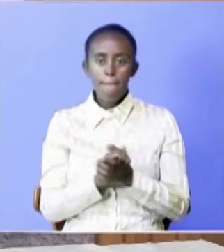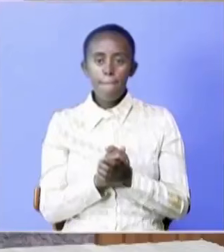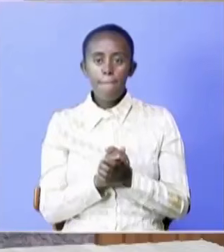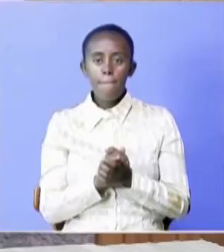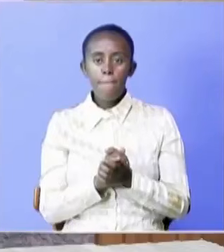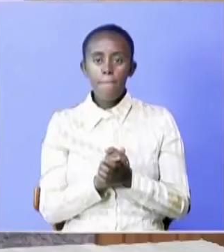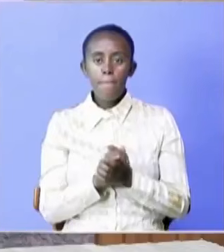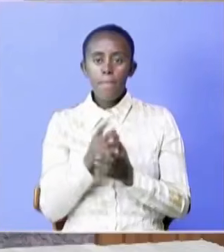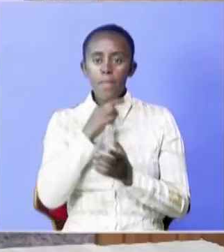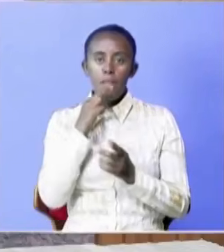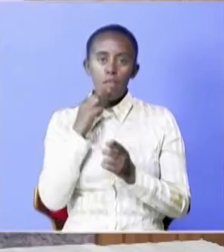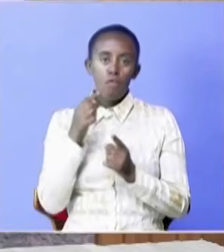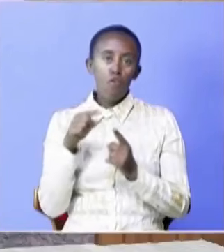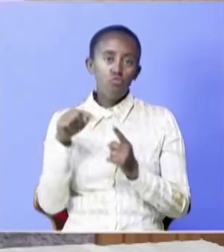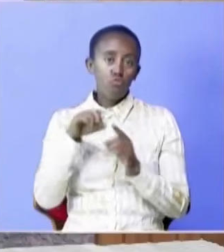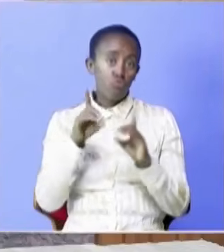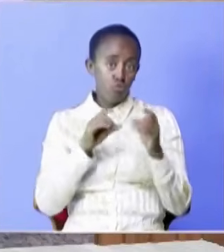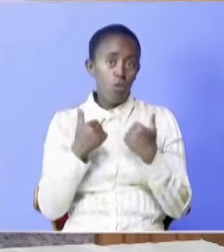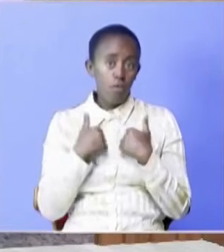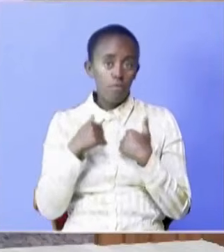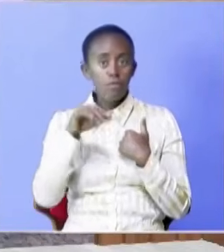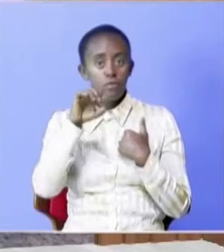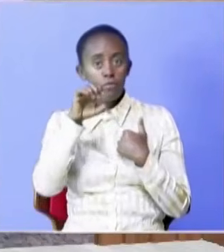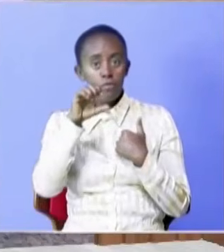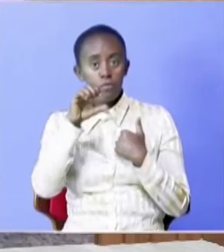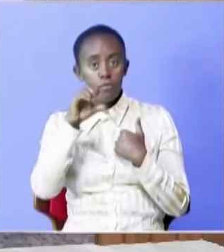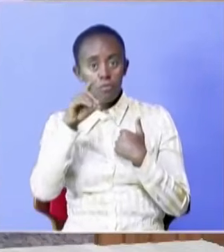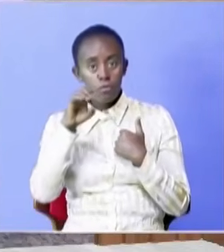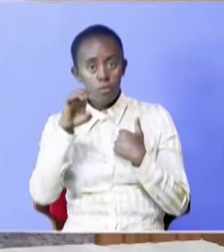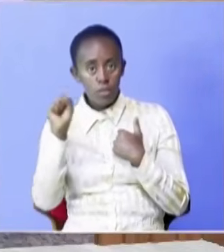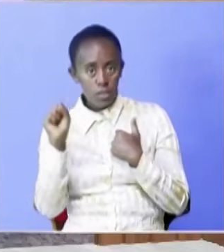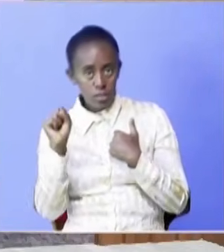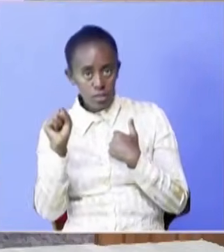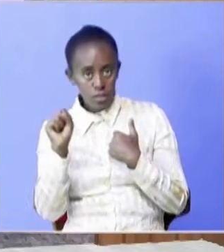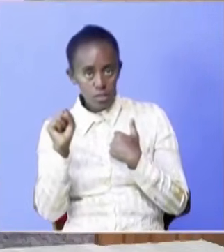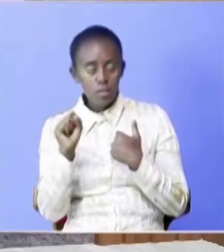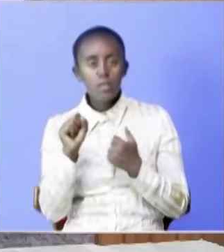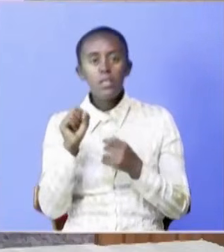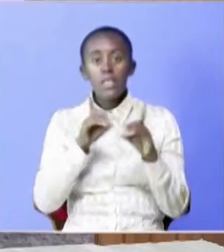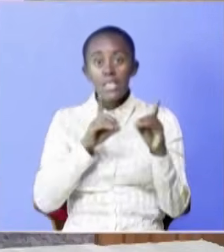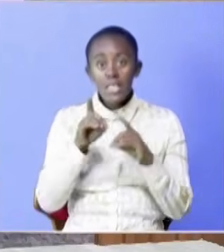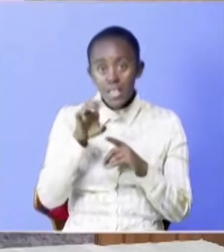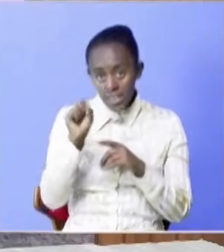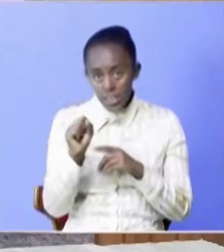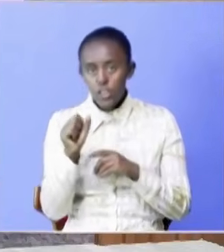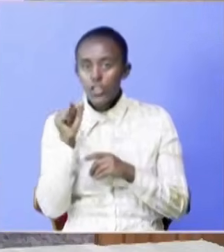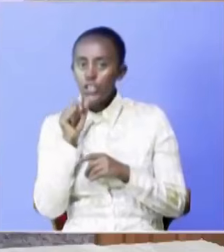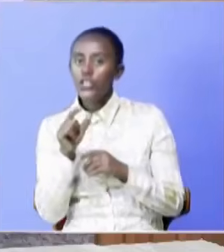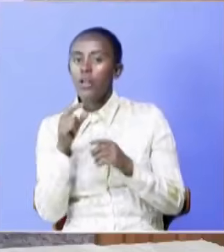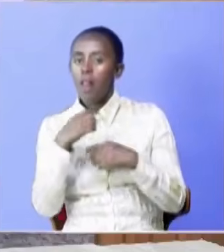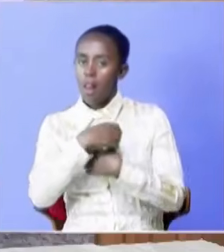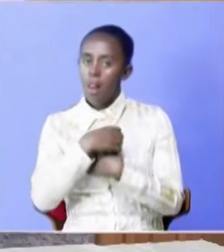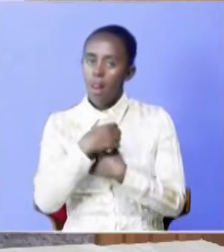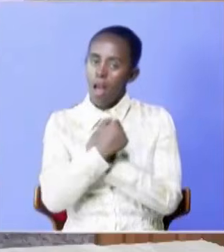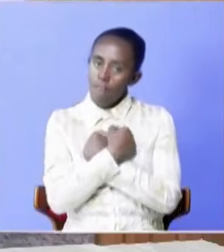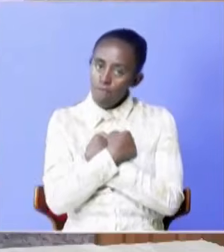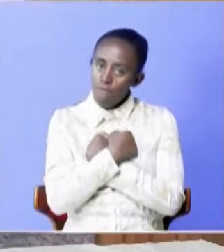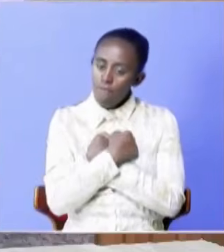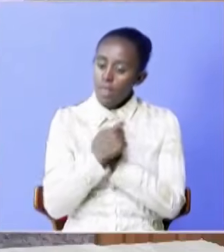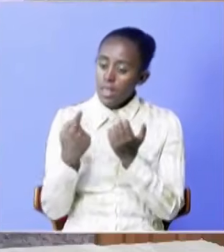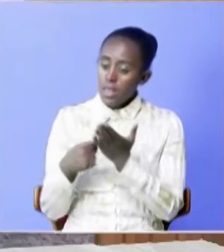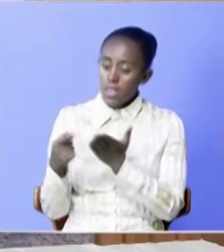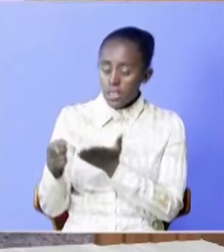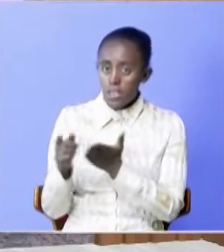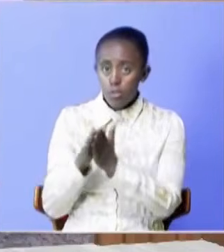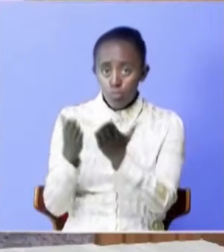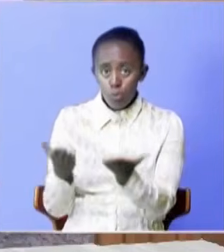verb to do comes first as a question, we use does. So does she love this? Does she love this book?